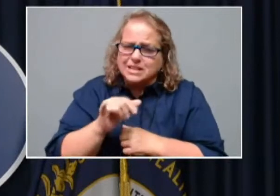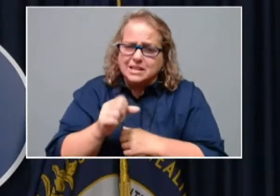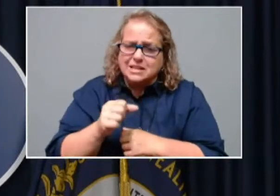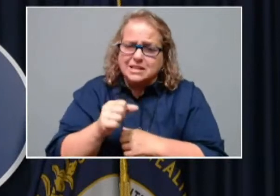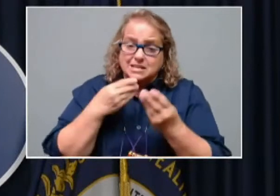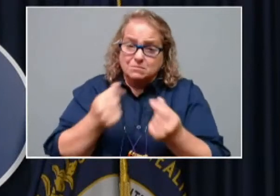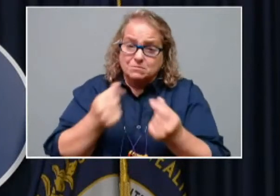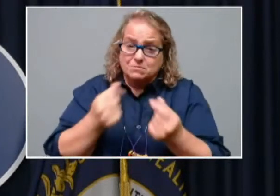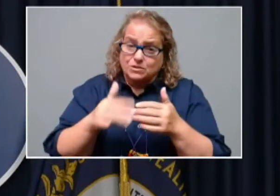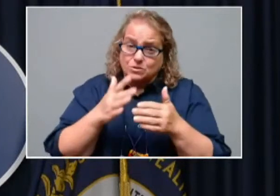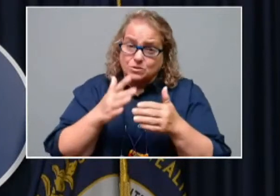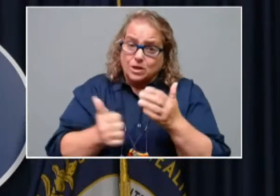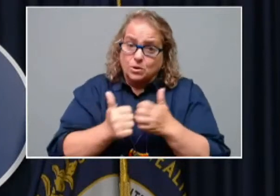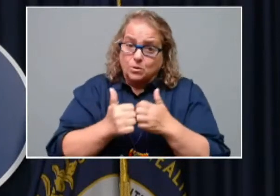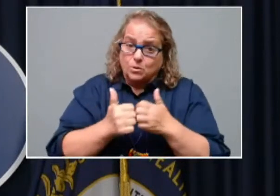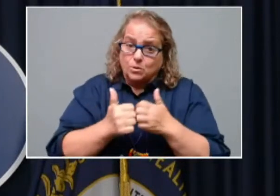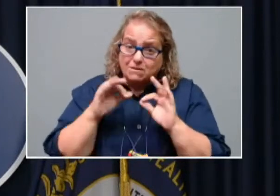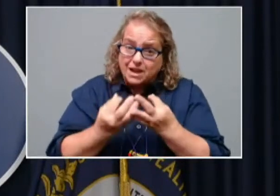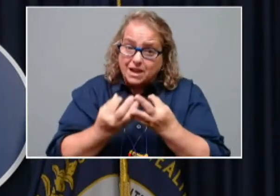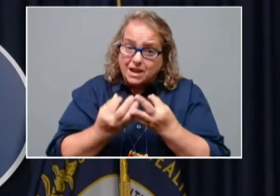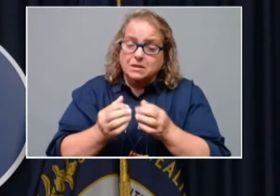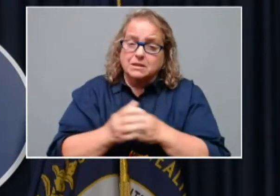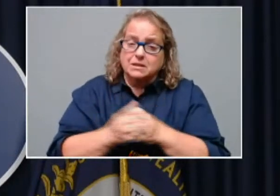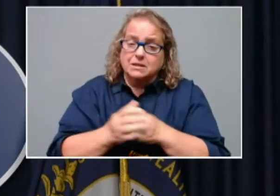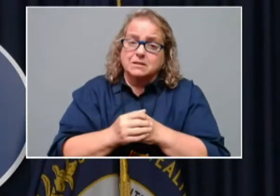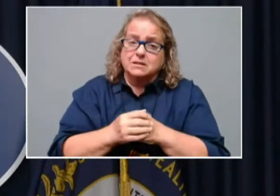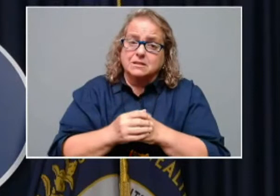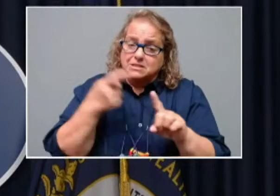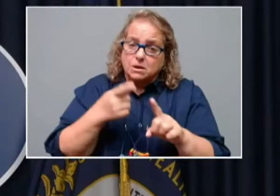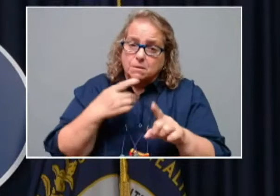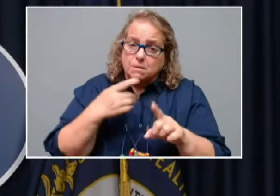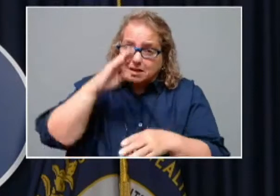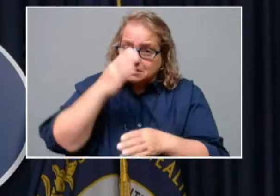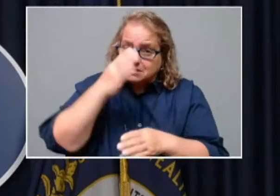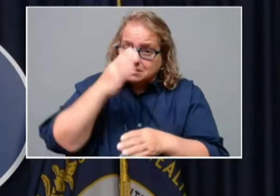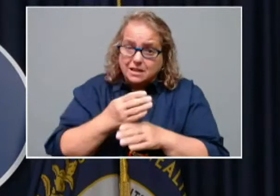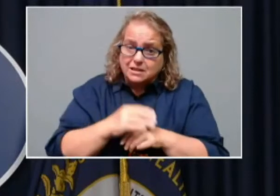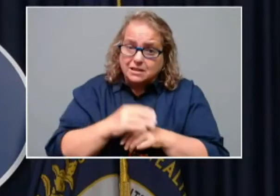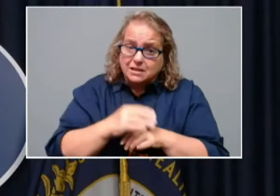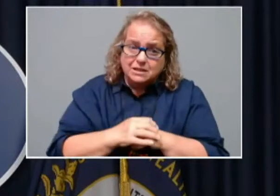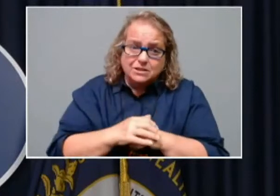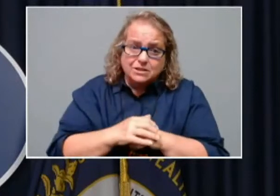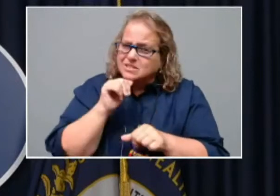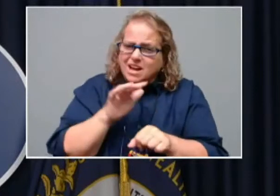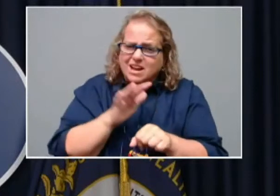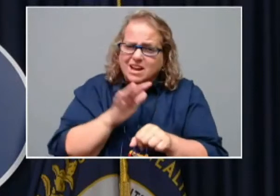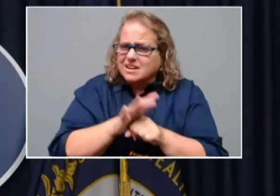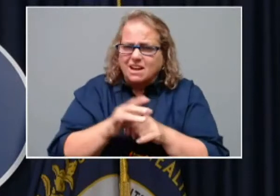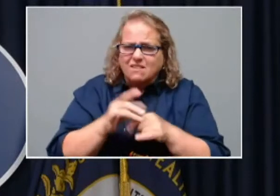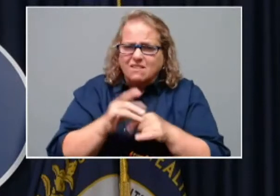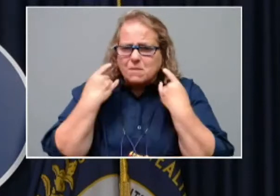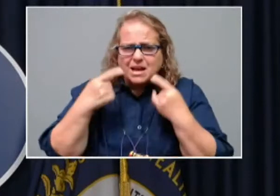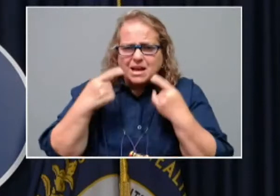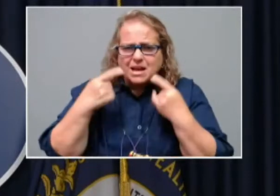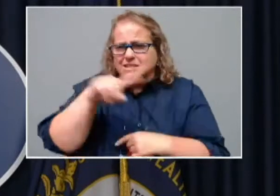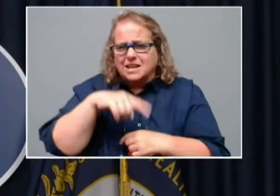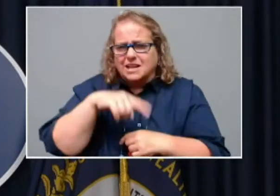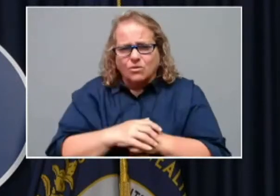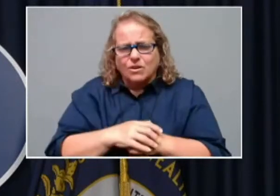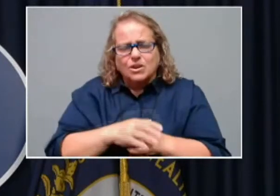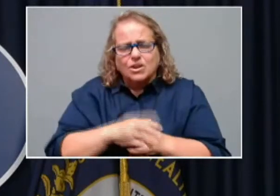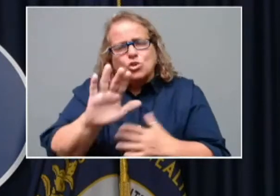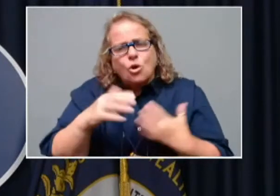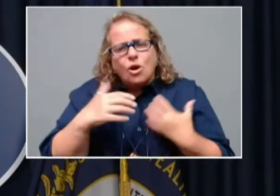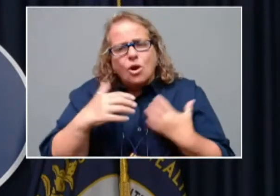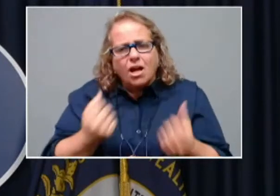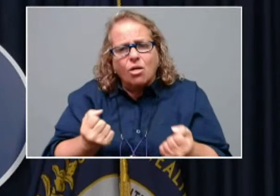specifically part of a day with my son. Not enough masks being worn out there. This is your health. And remember, if you've been vaccinated, you can